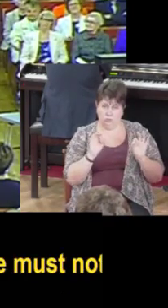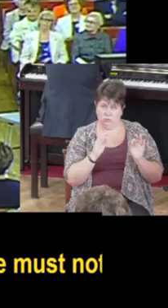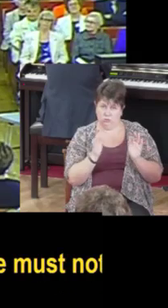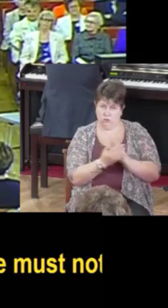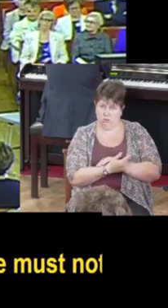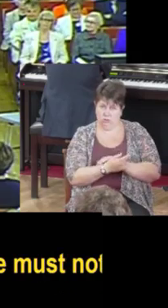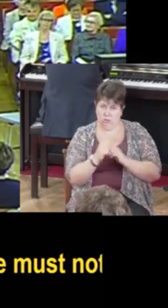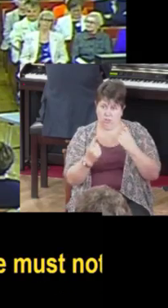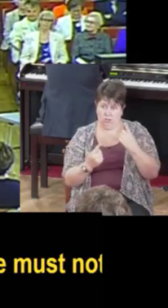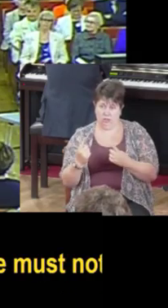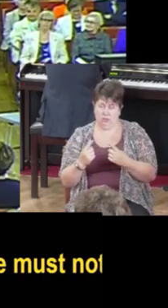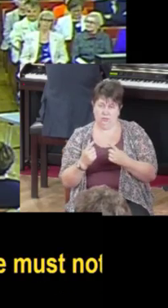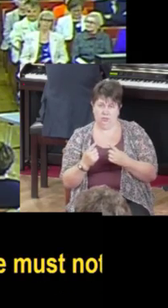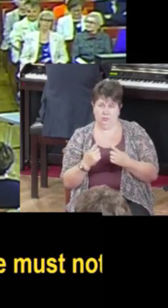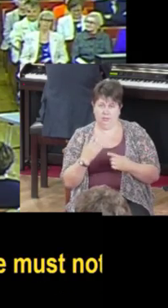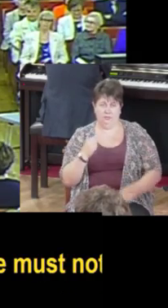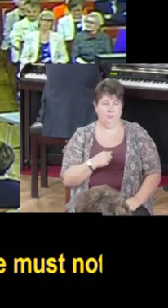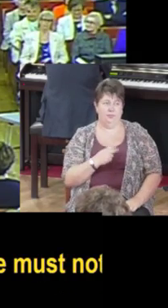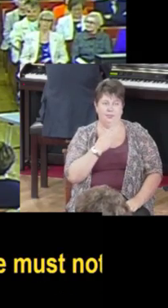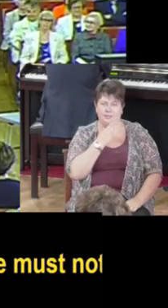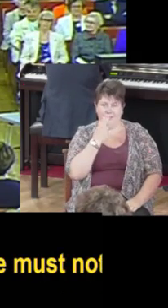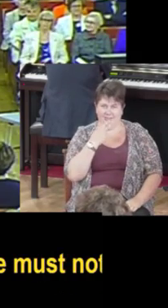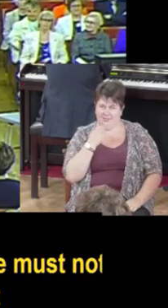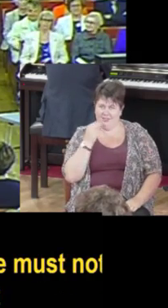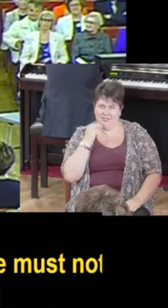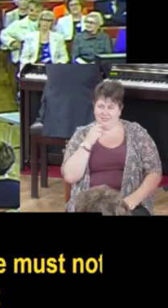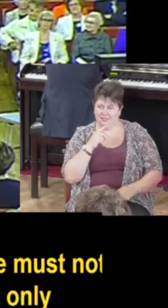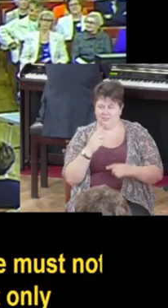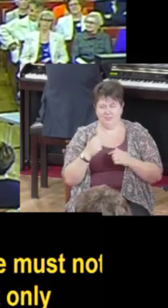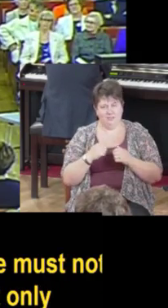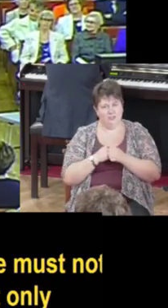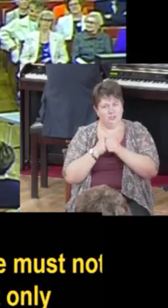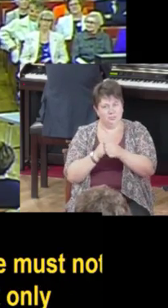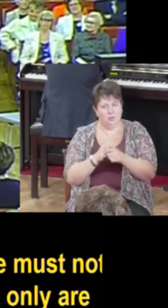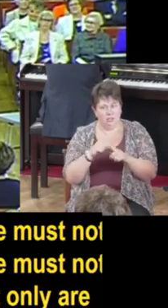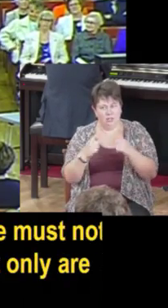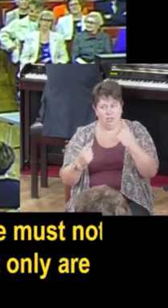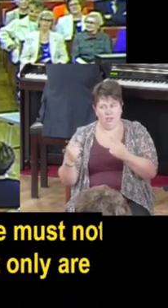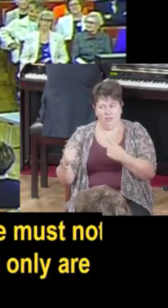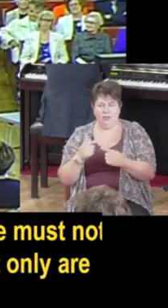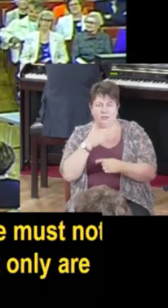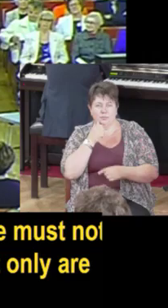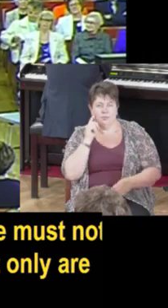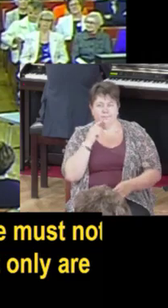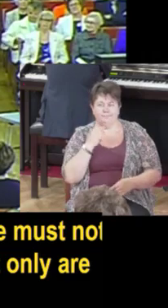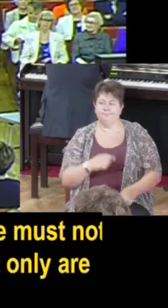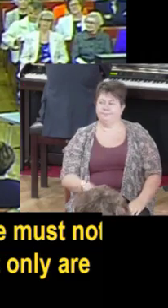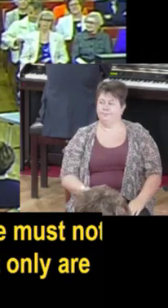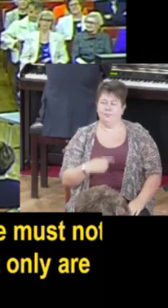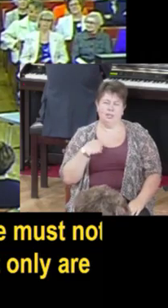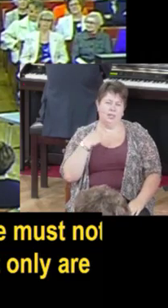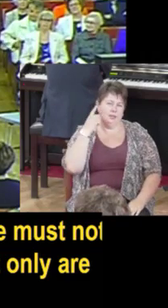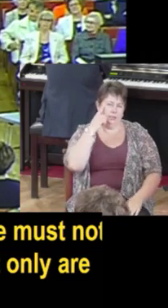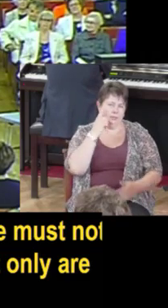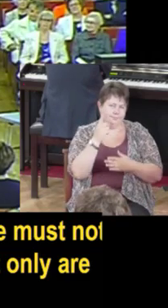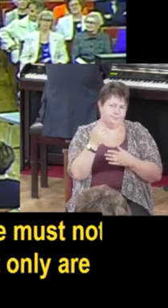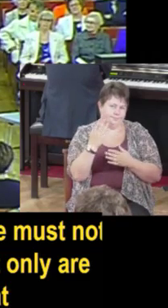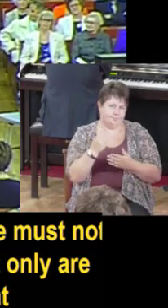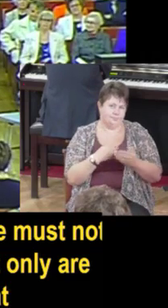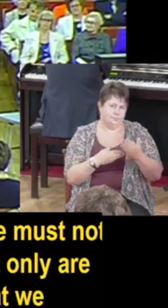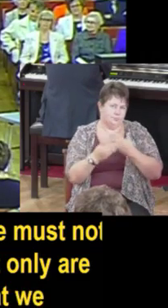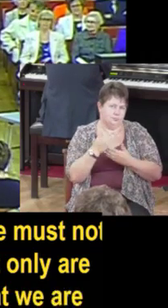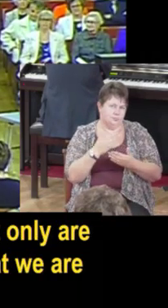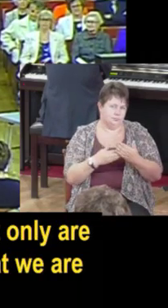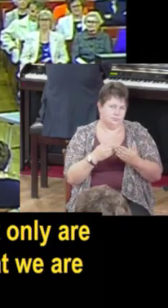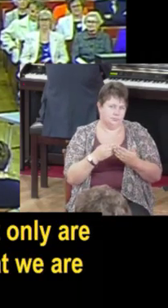people, but that we've to be nice to people, that we've to do good to people. And I think there was a story that you were finding out about